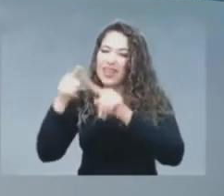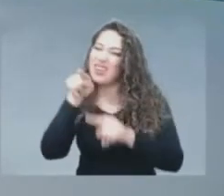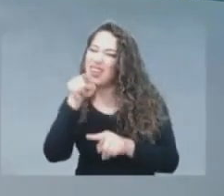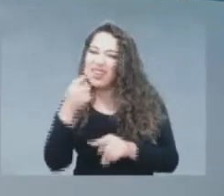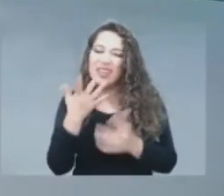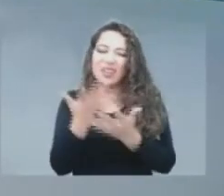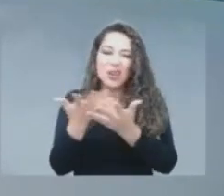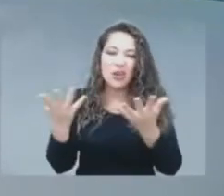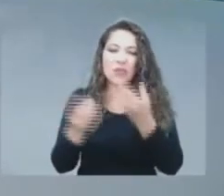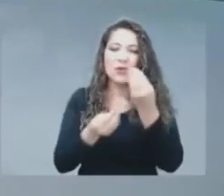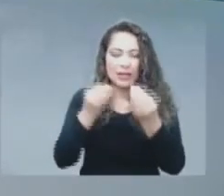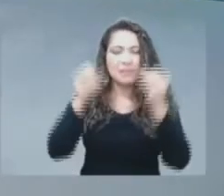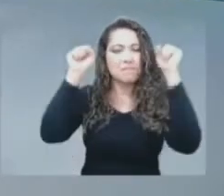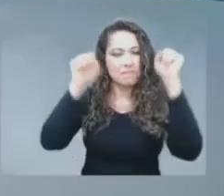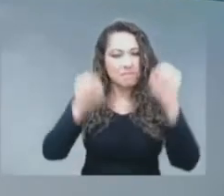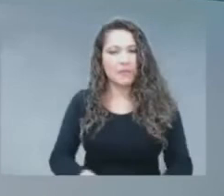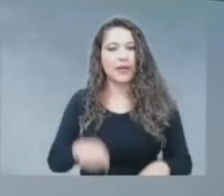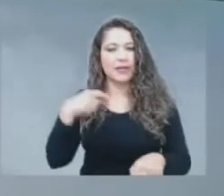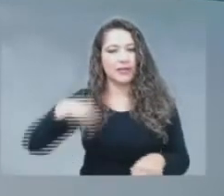And that enables them